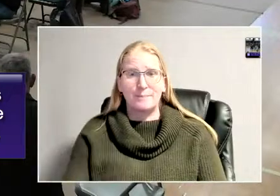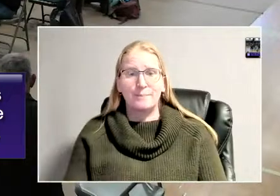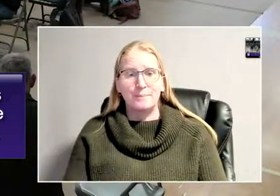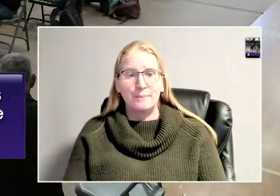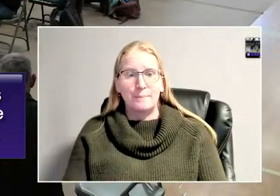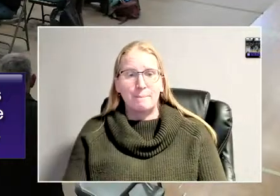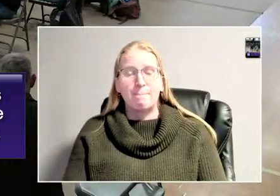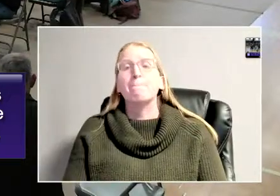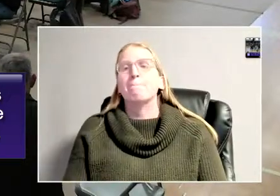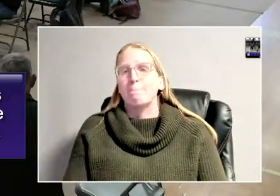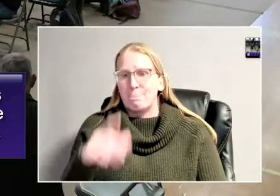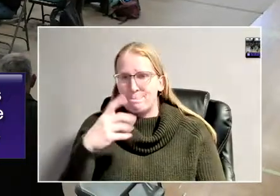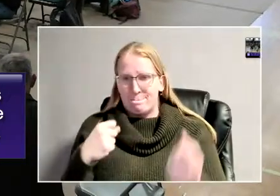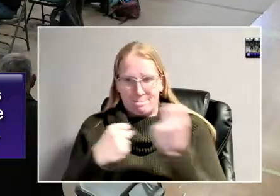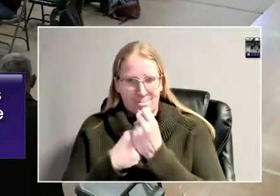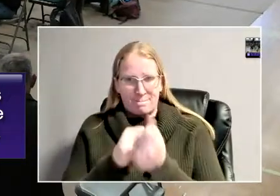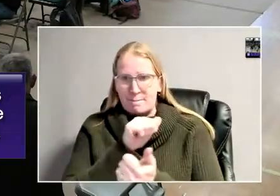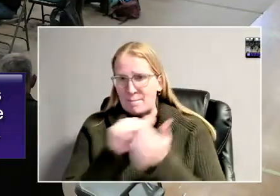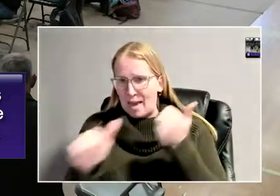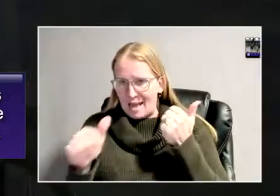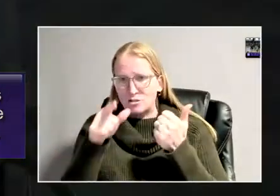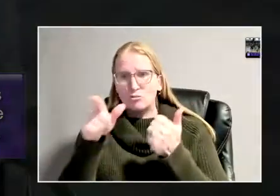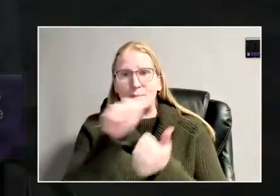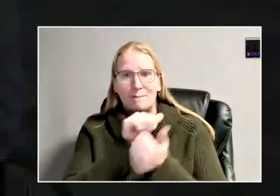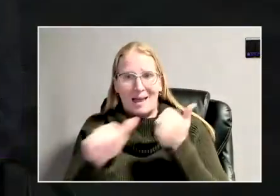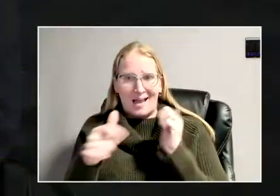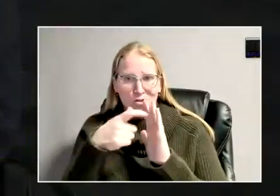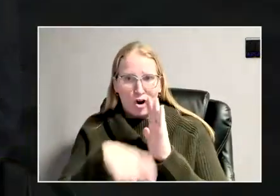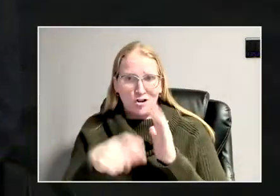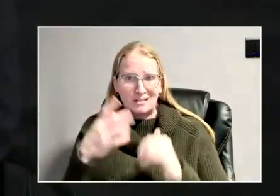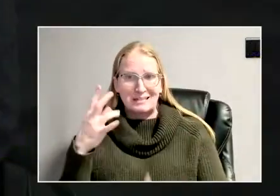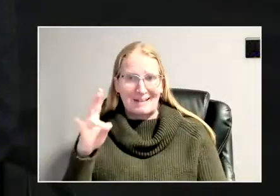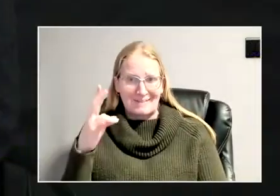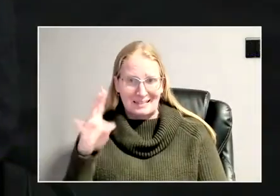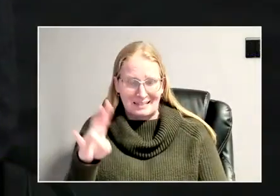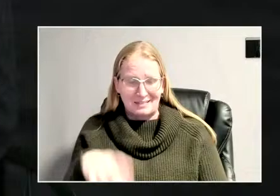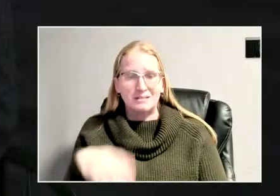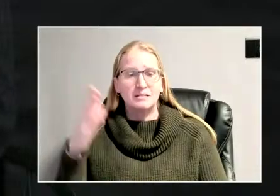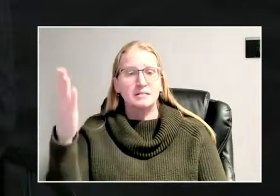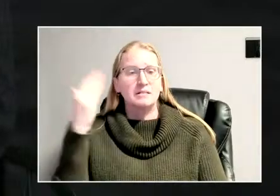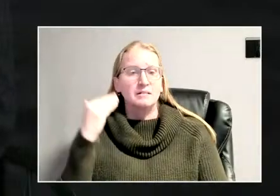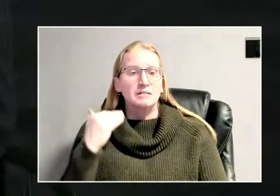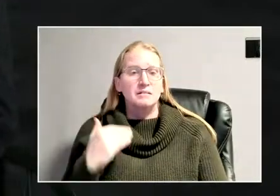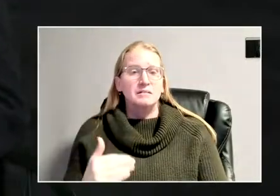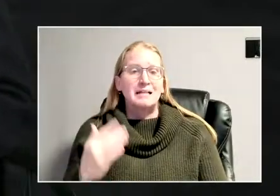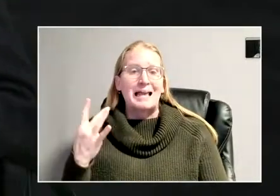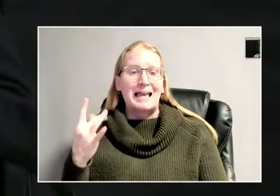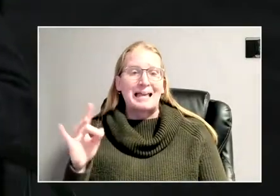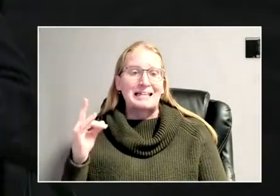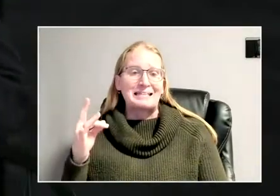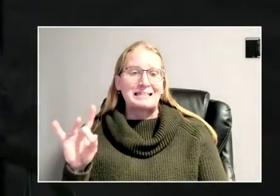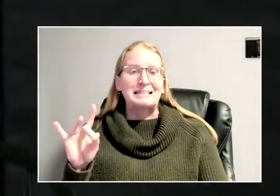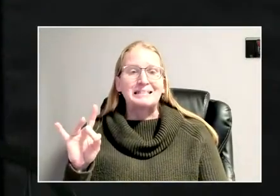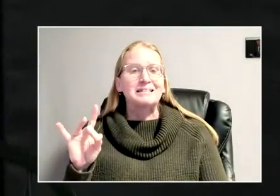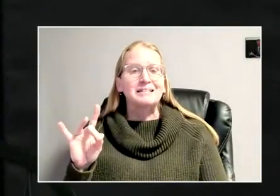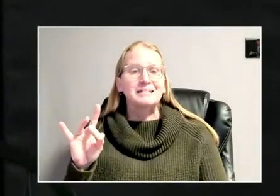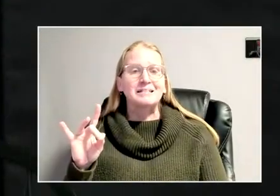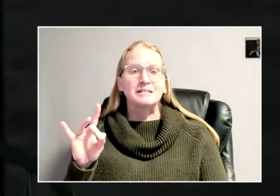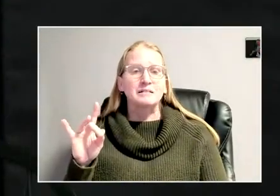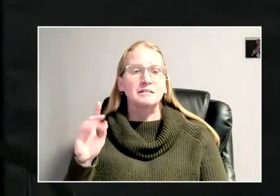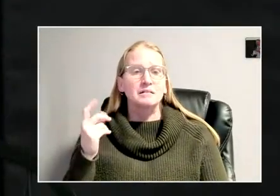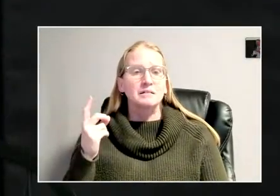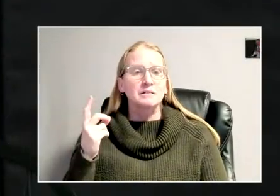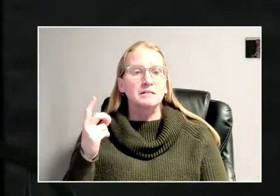eyes have it and you've adopted article 17 on article 18 moderator recognizes M Dr